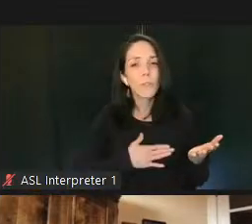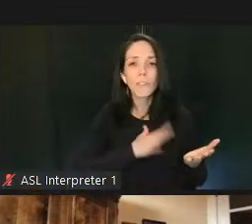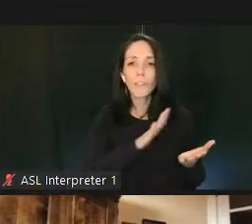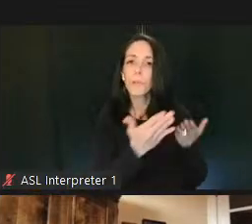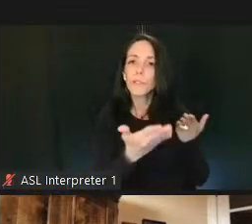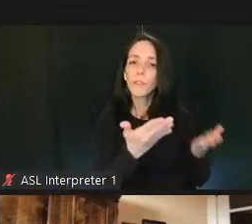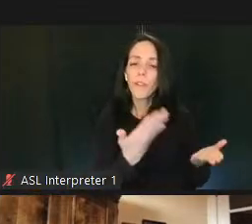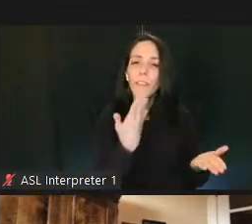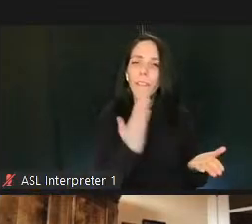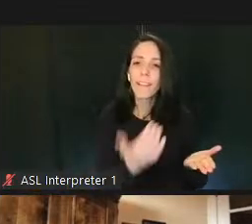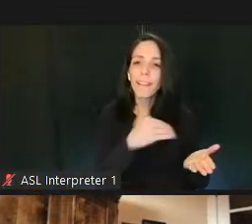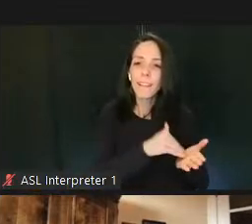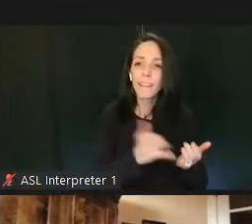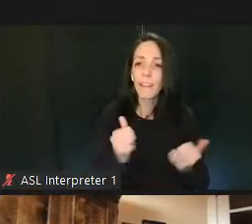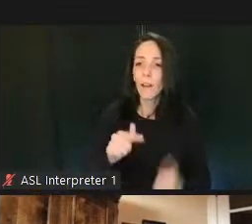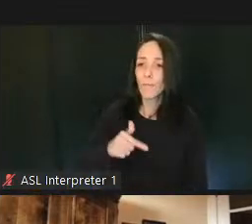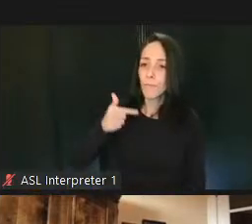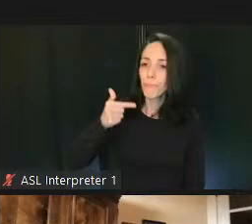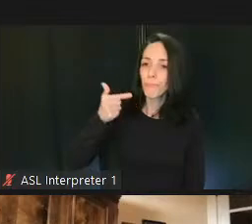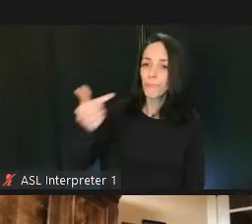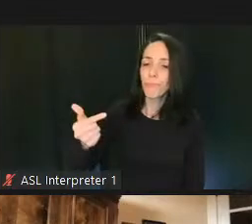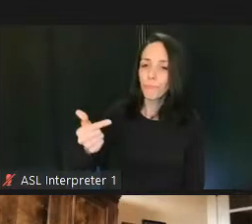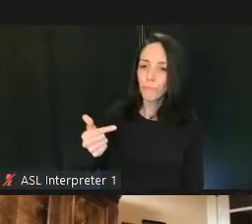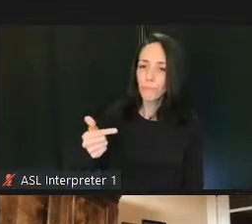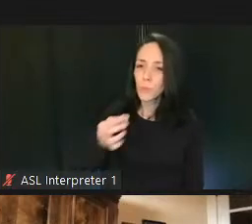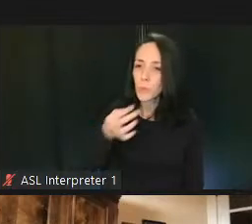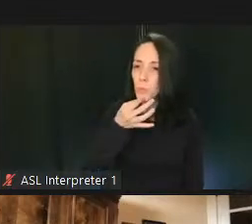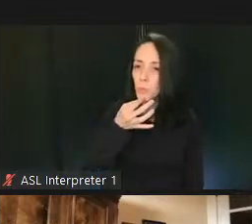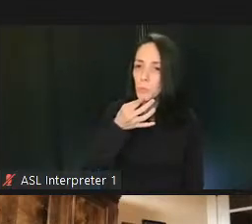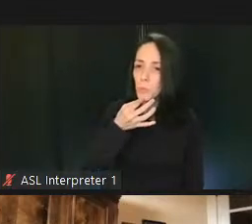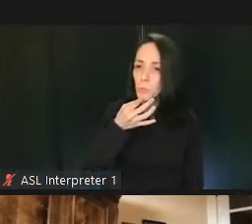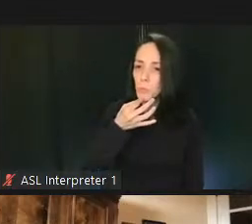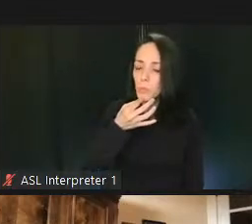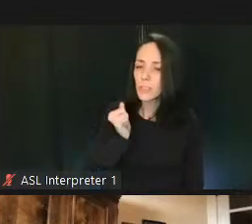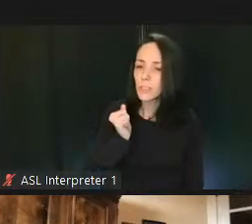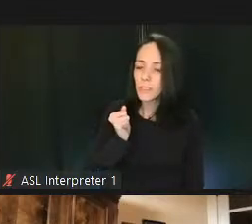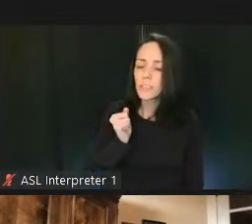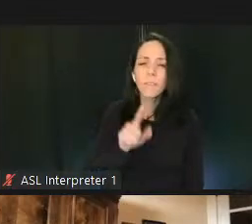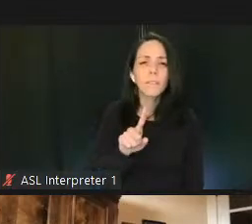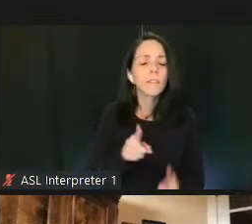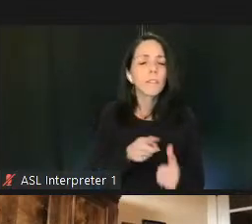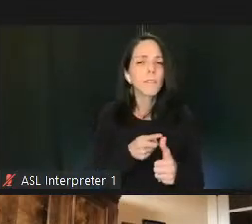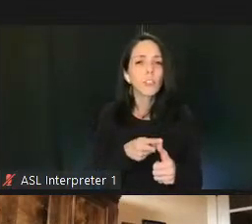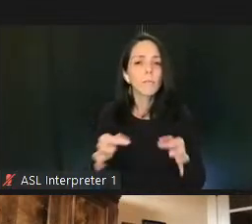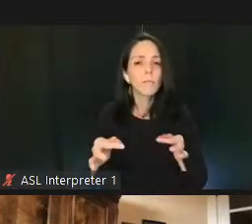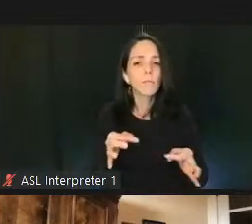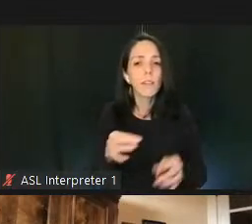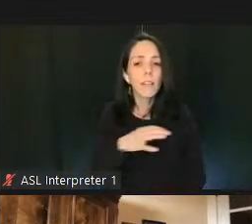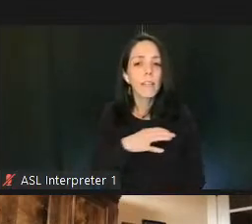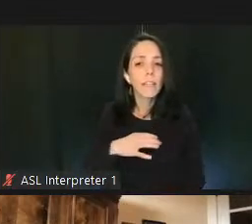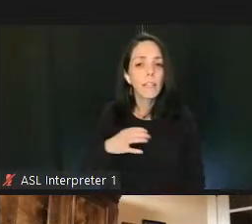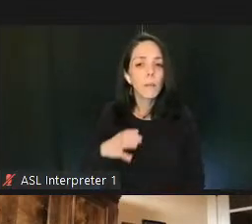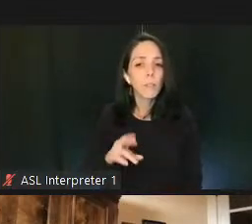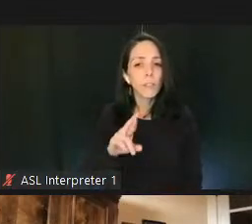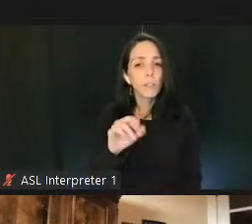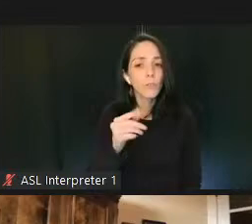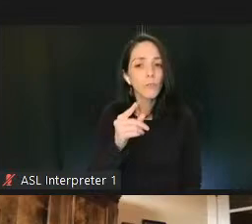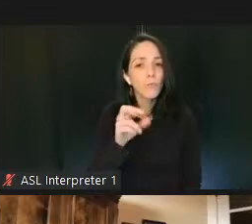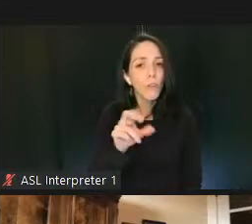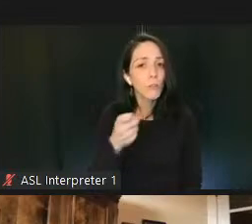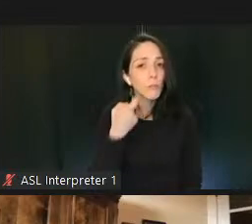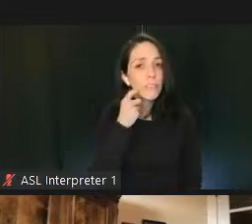again. And we'll kick it back to you here in just a few minutes. Just to understand, Commissioner Rogers has joined us. Commissioner